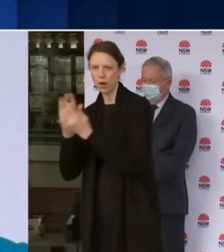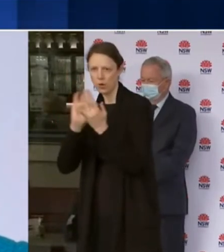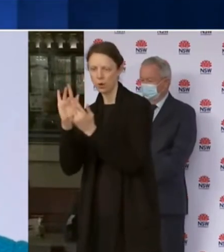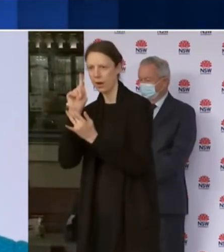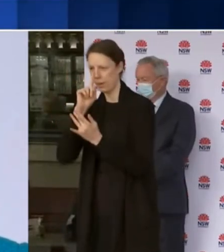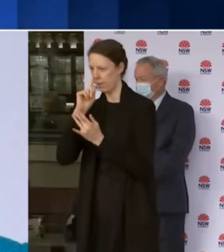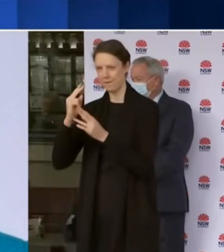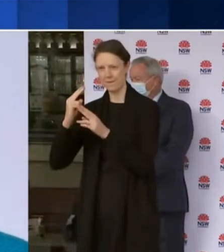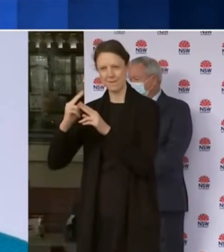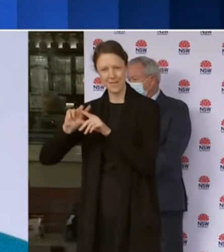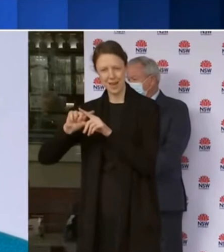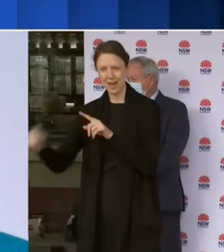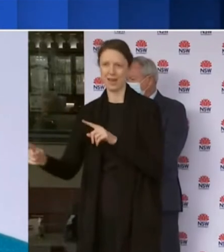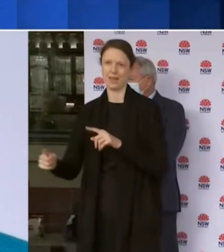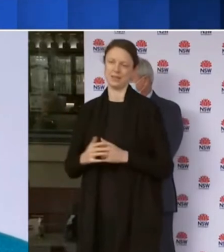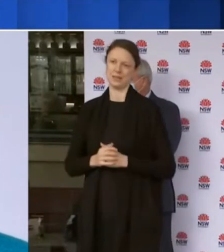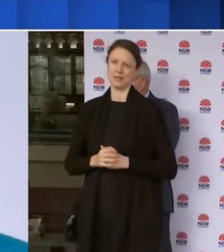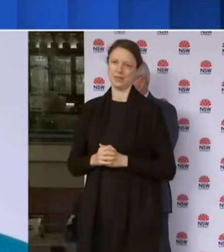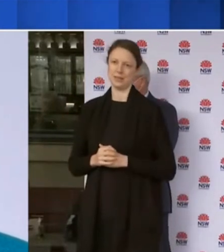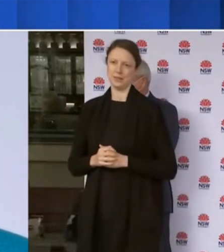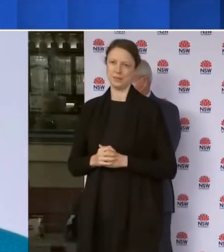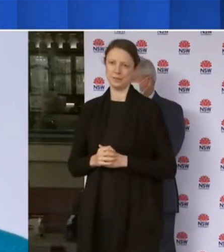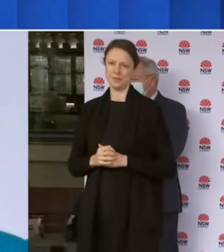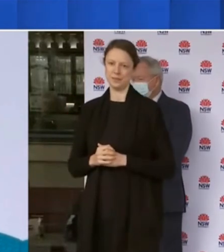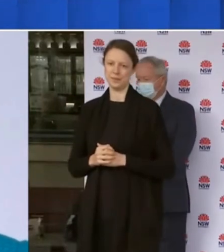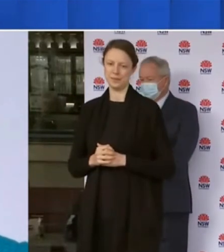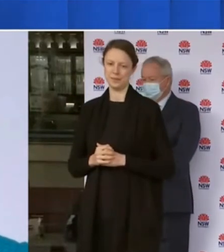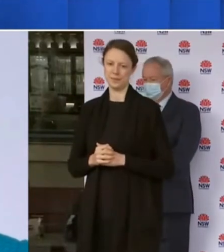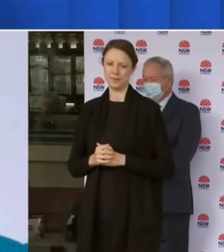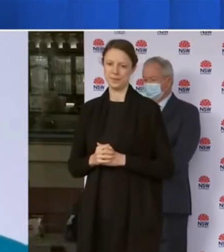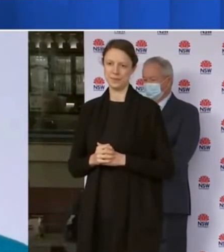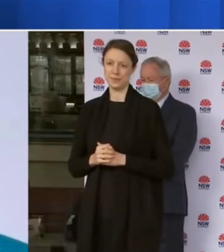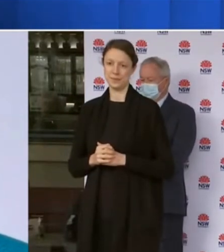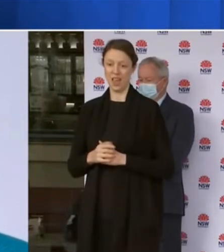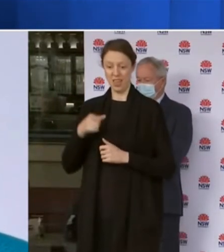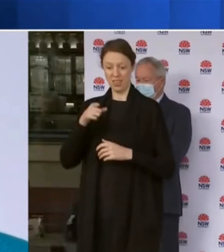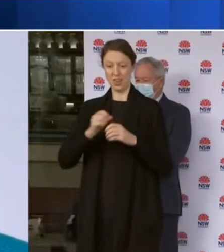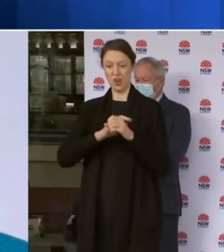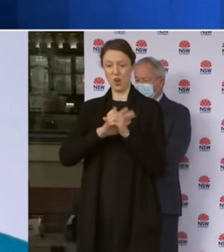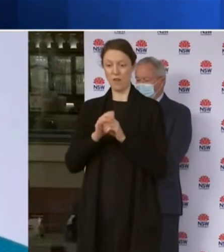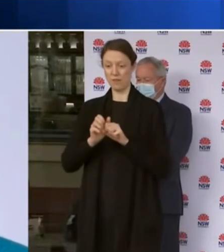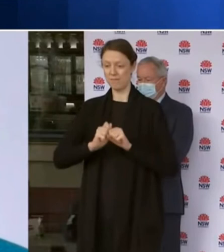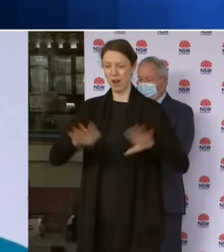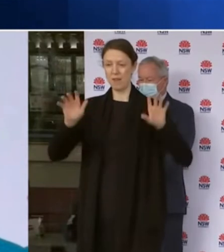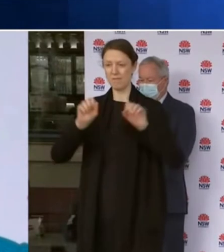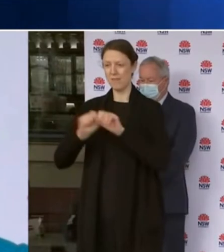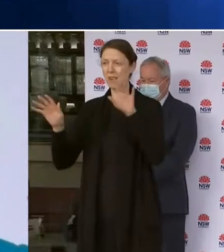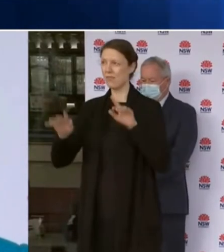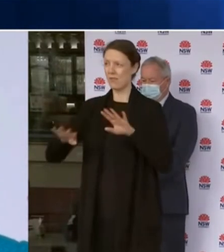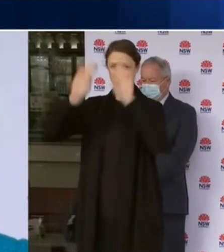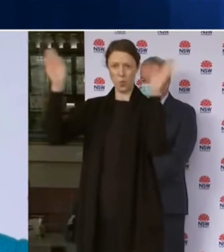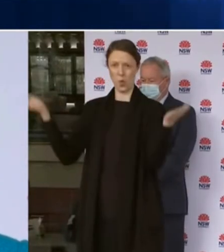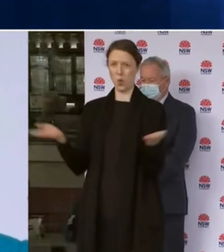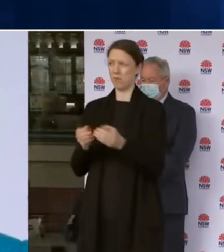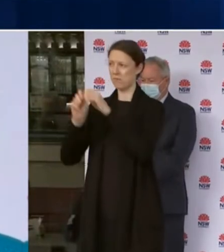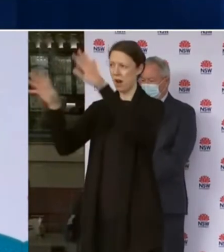close contacts in a very timely way. And given what this virus has done in other places around the world,